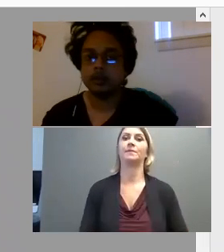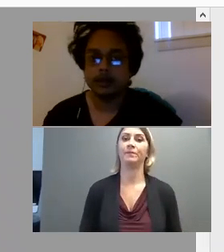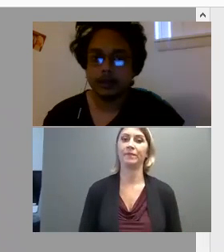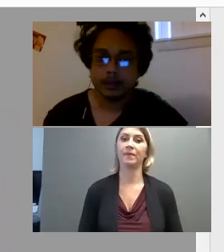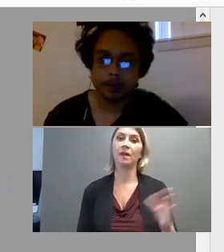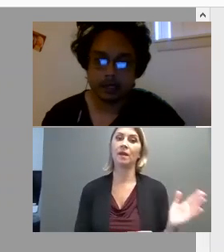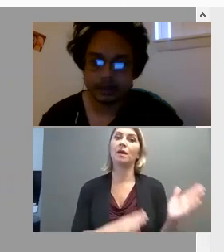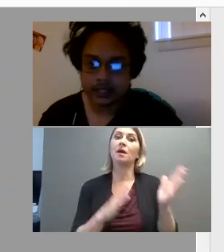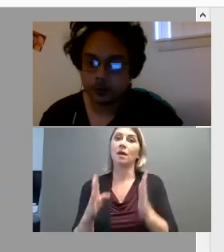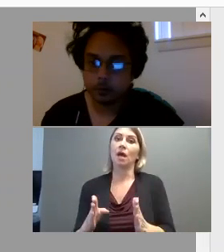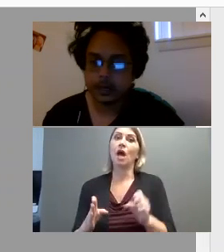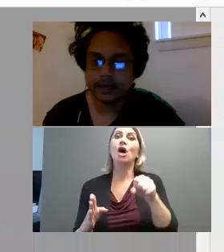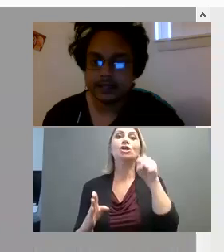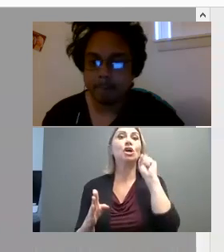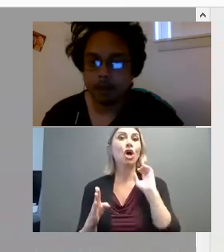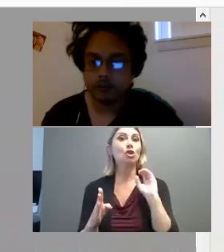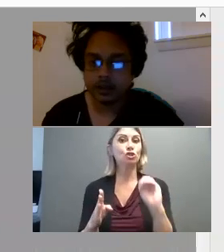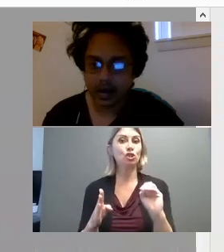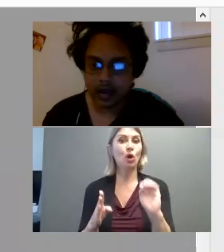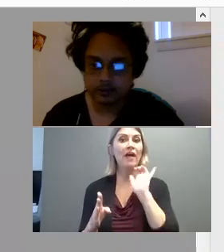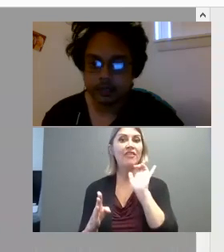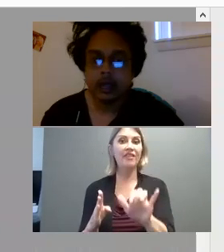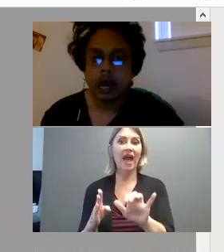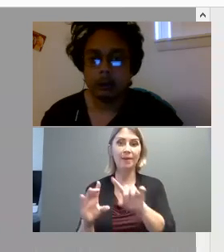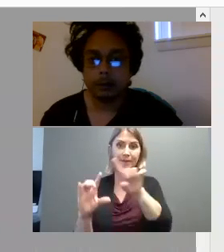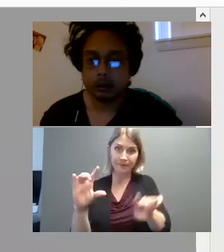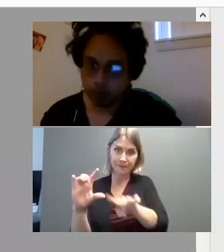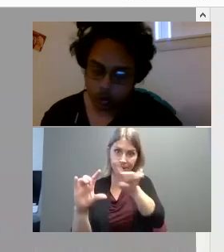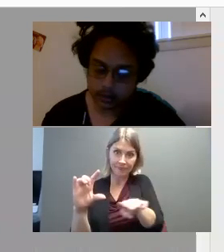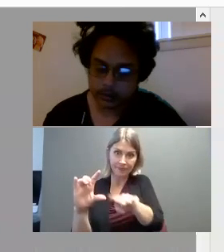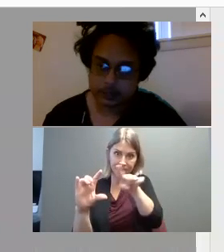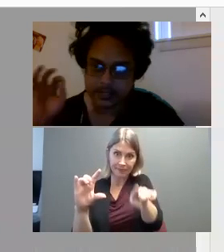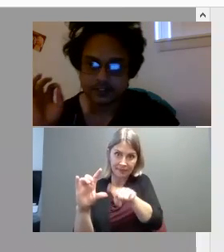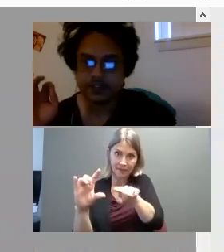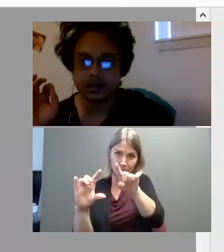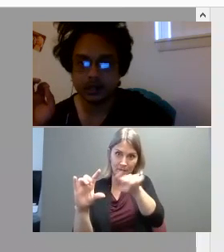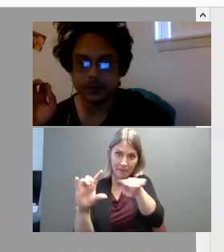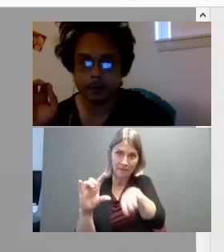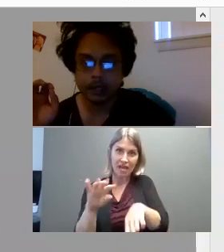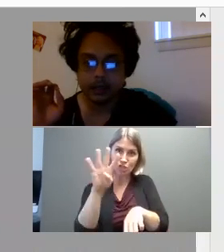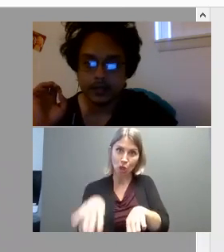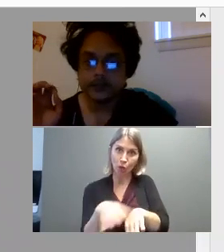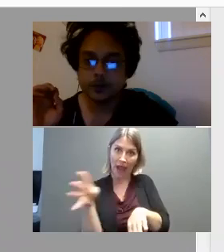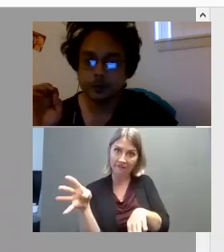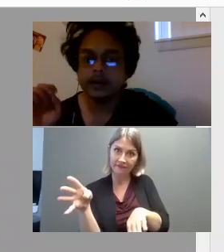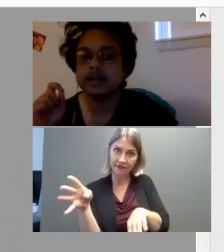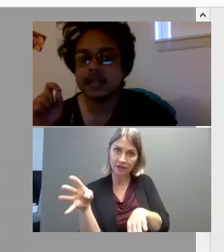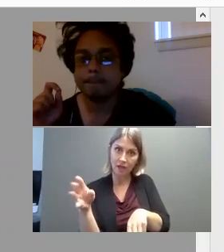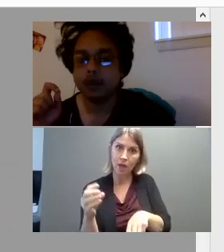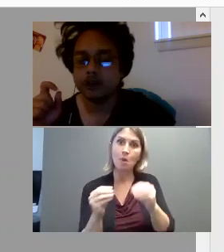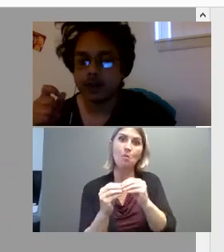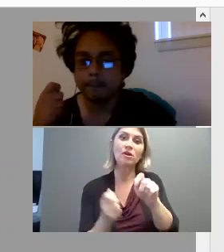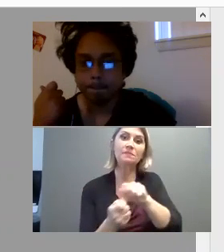So this would be an example of a graph. More specifically, this would